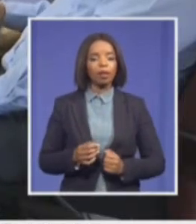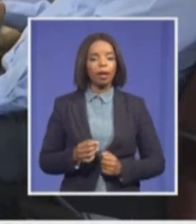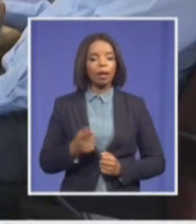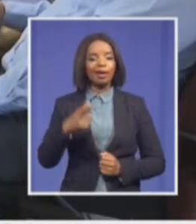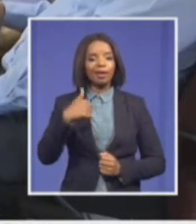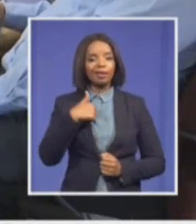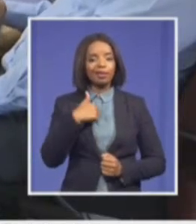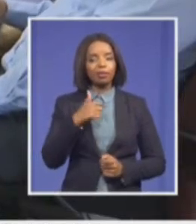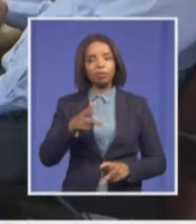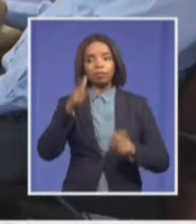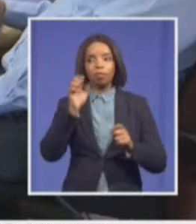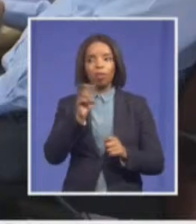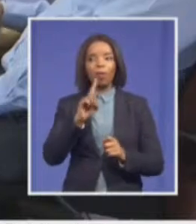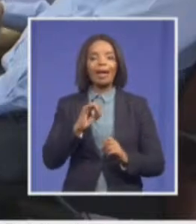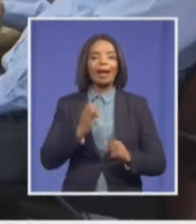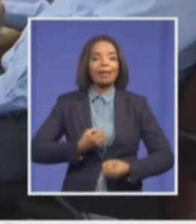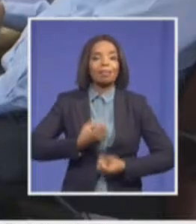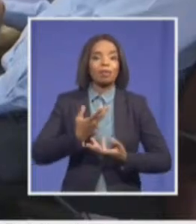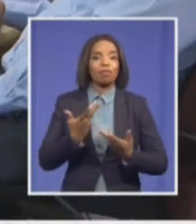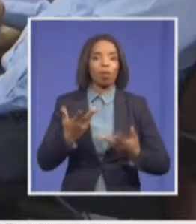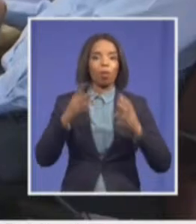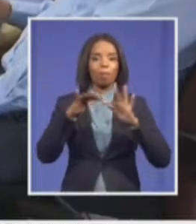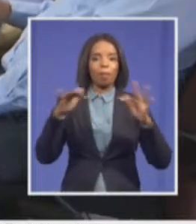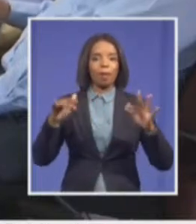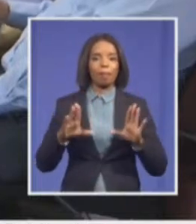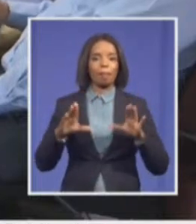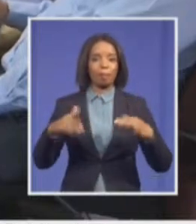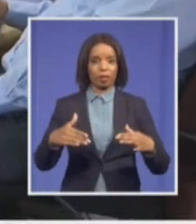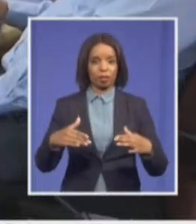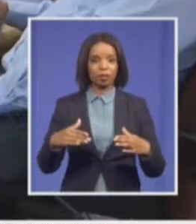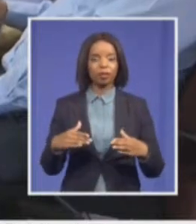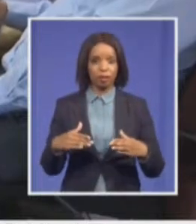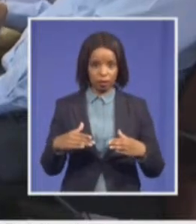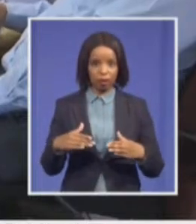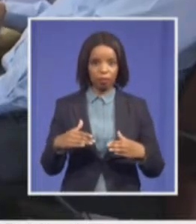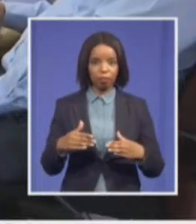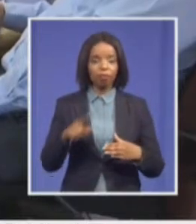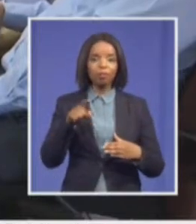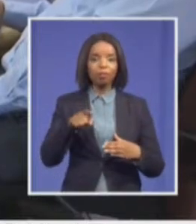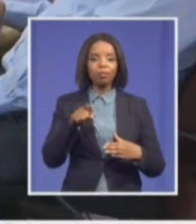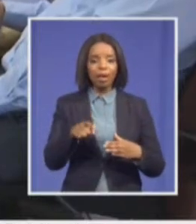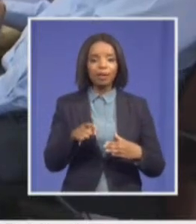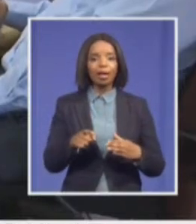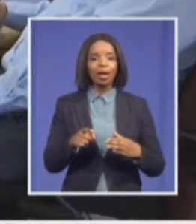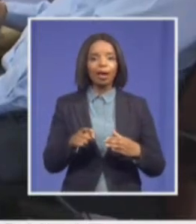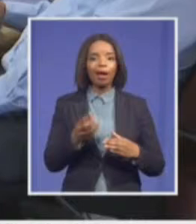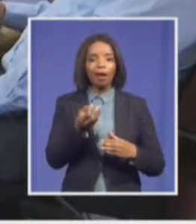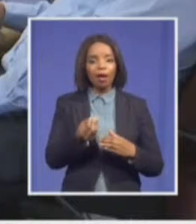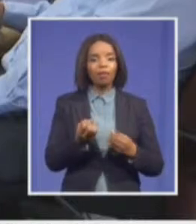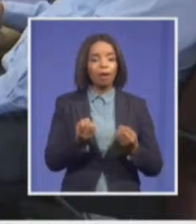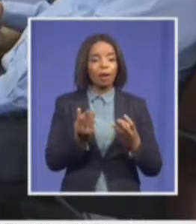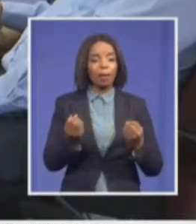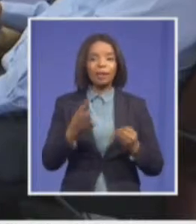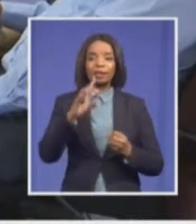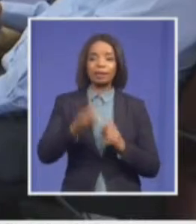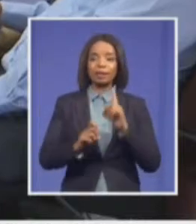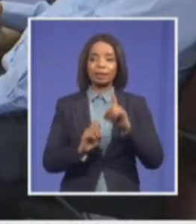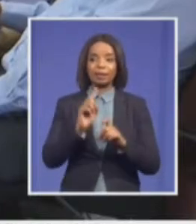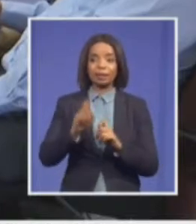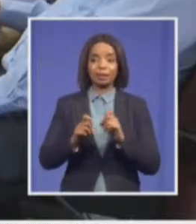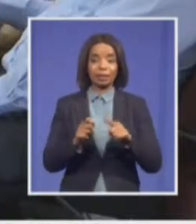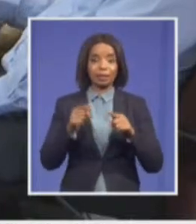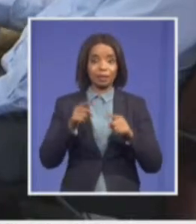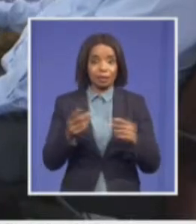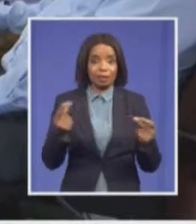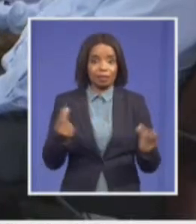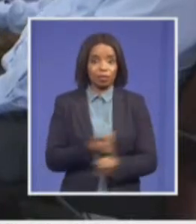after it. Certainly, And in Chairperson. this country, we have too many inquiries and less work, unfortunately. As you can see, none of the staff in my group